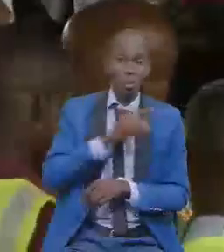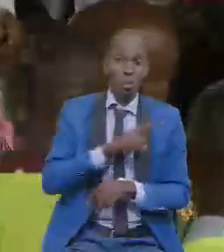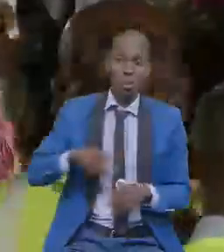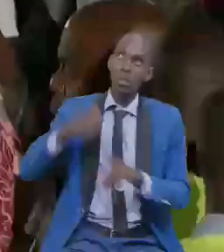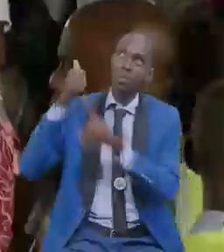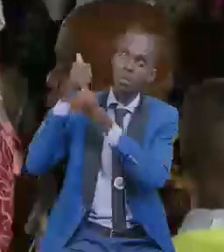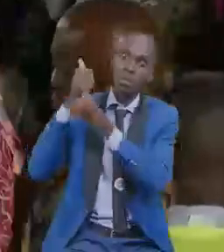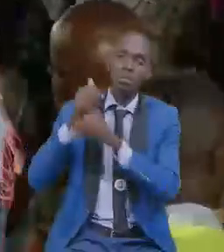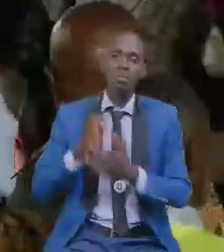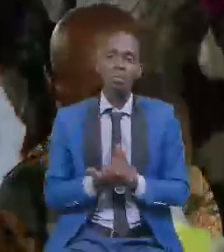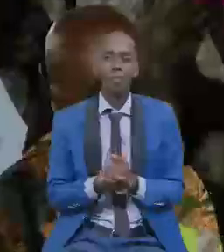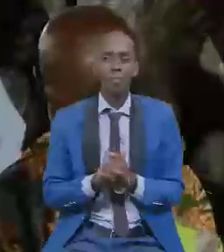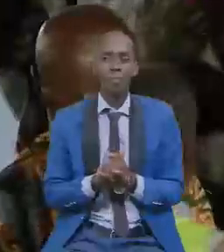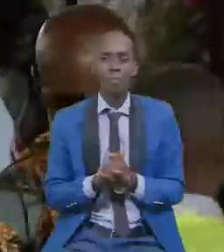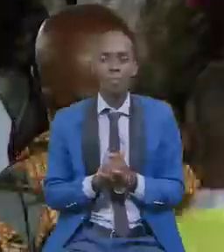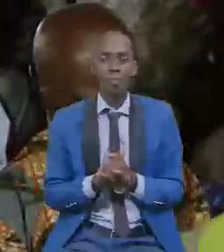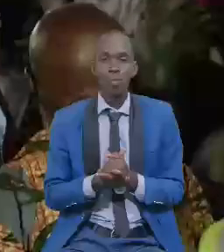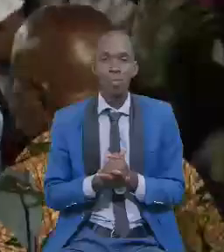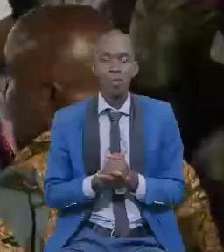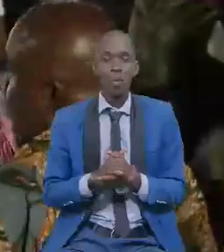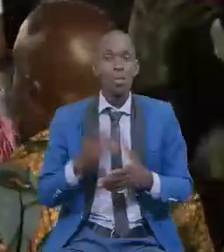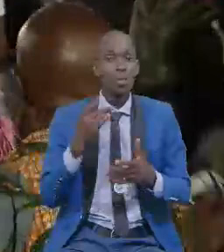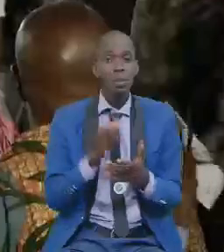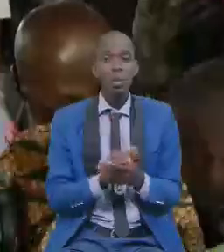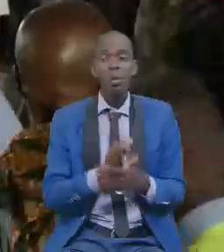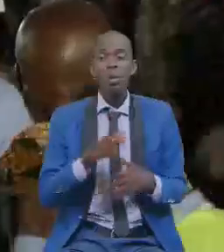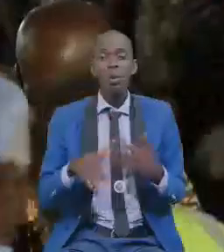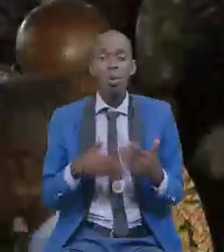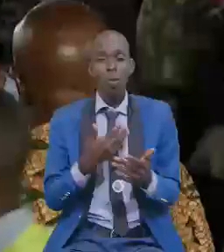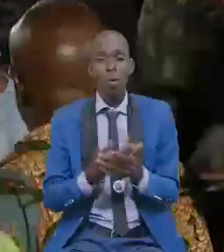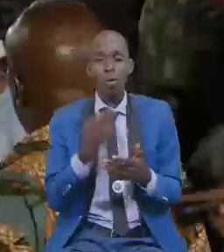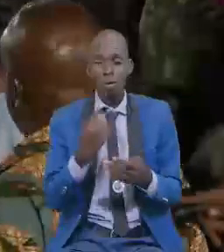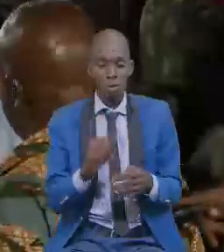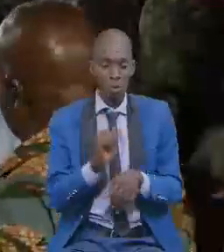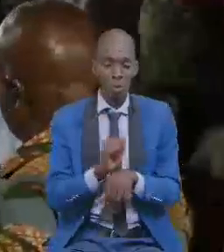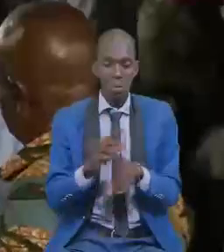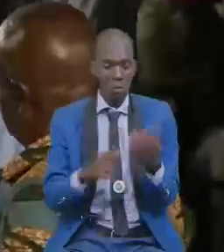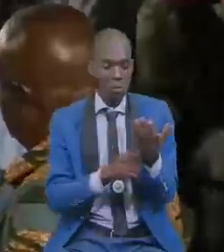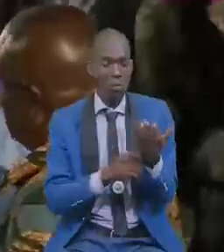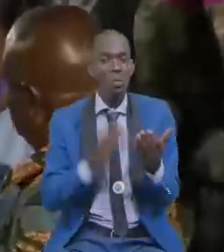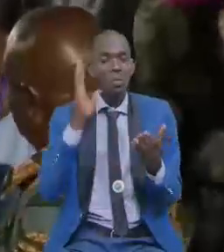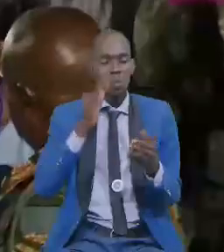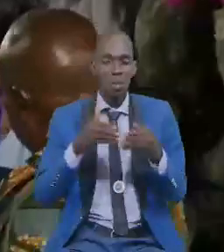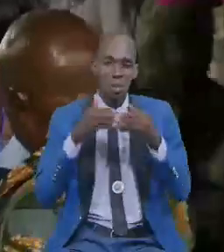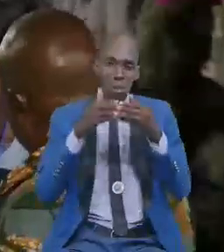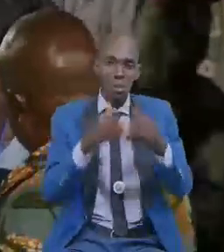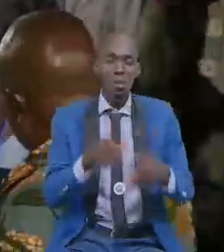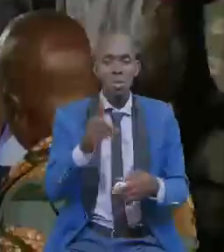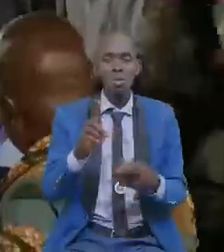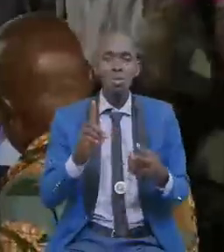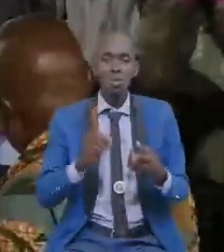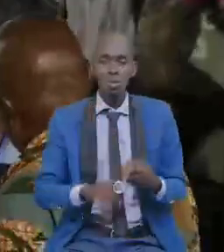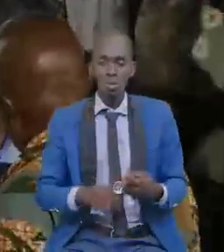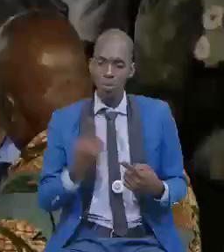You see, all those works of the flesh, they will land you in eternal perdition, in hellfire